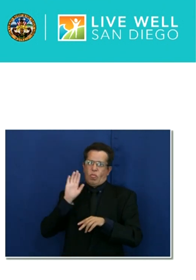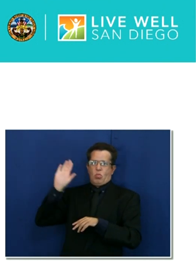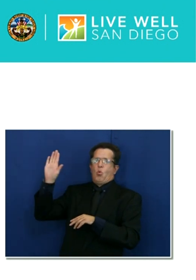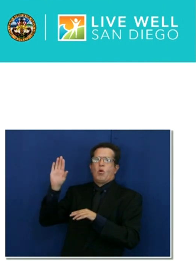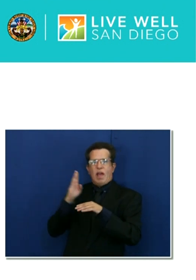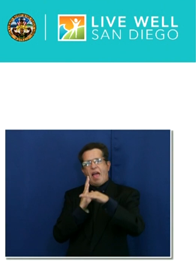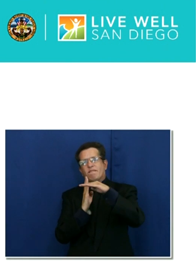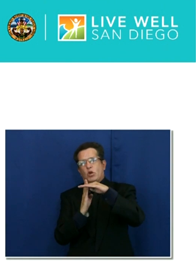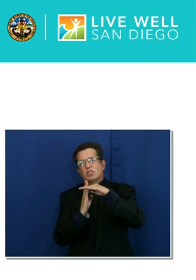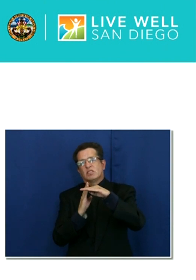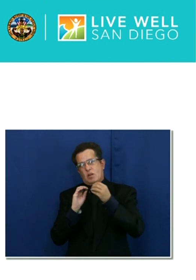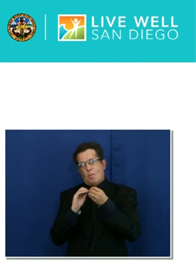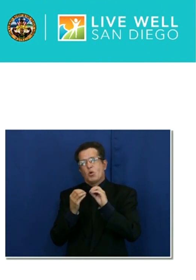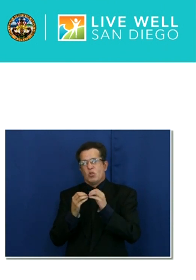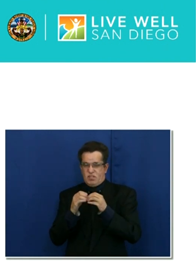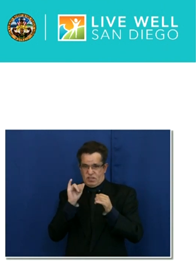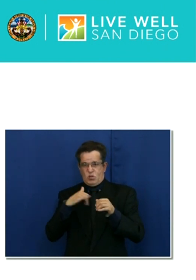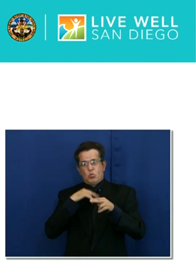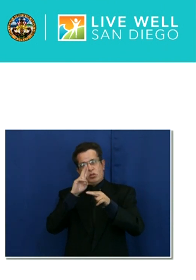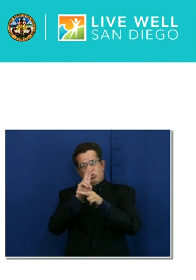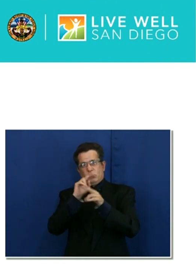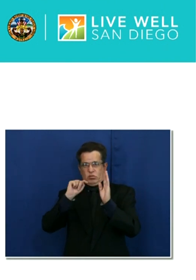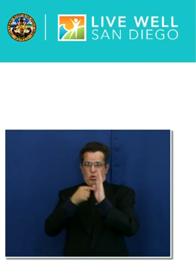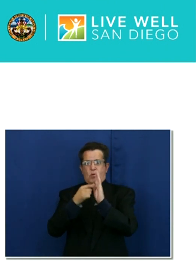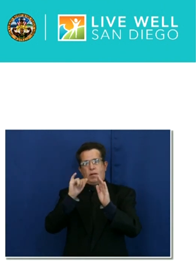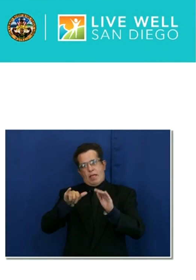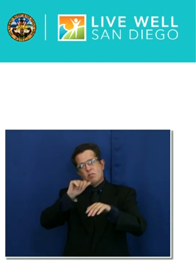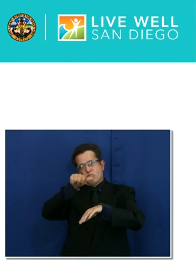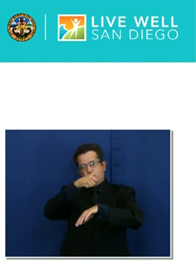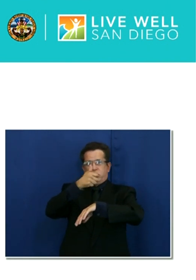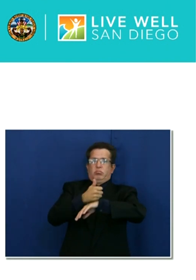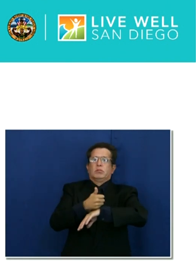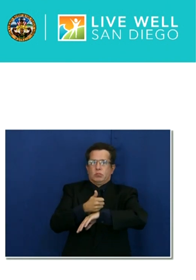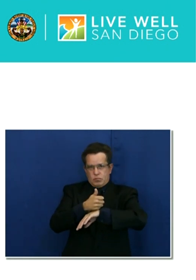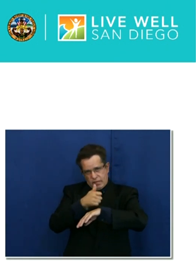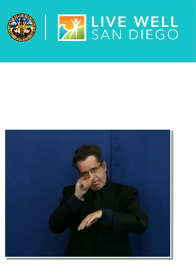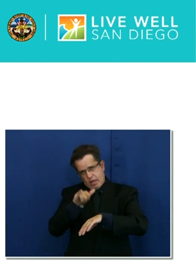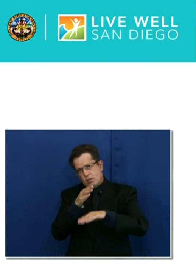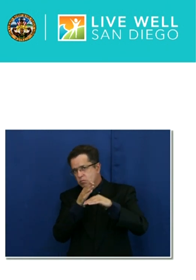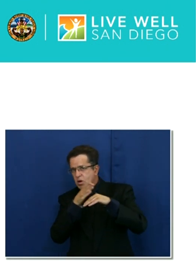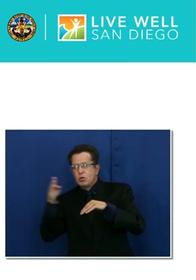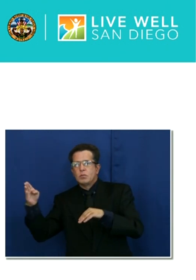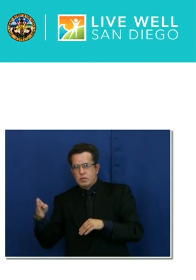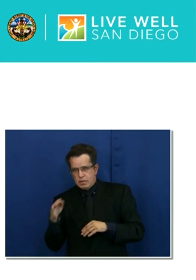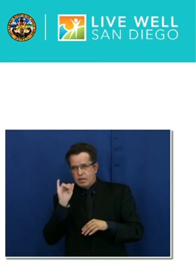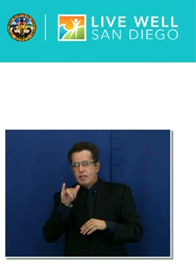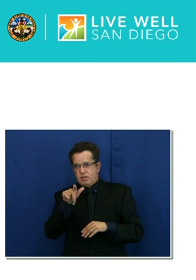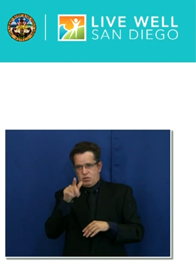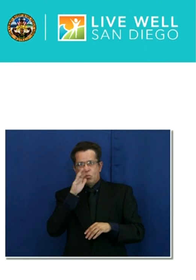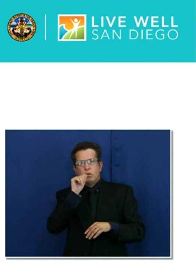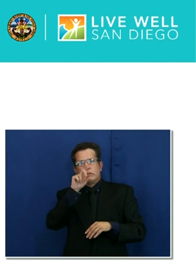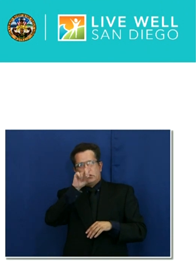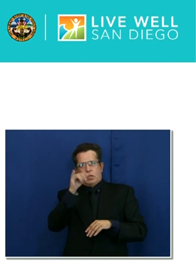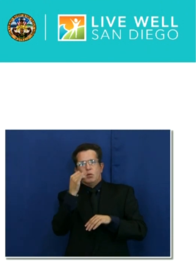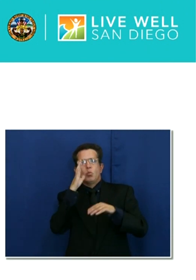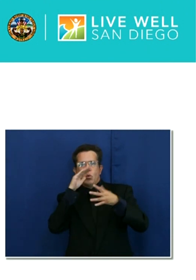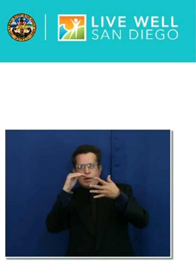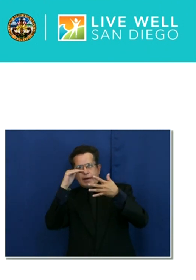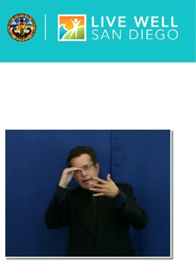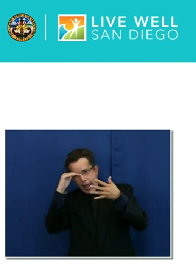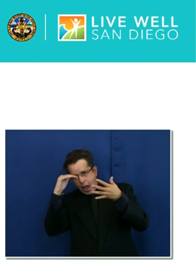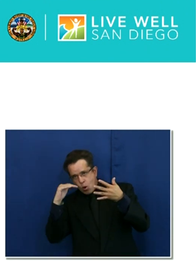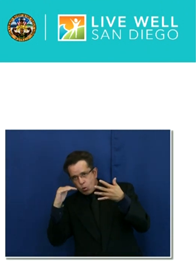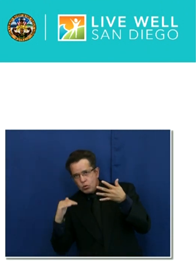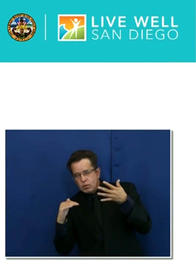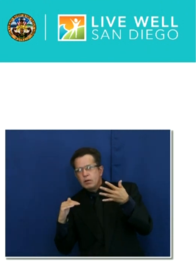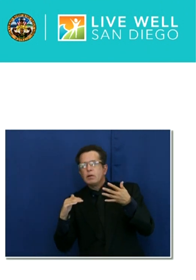this testing rate is used to calculate the adjusted case rate, and it adjusts it down if a